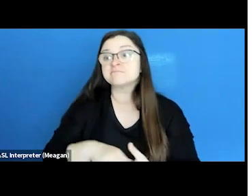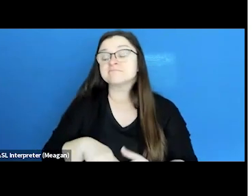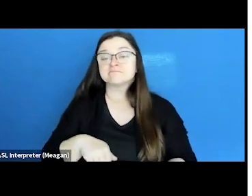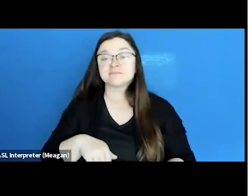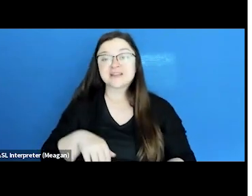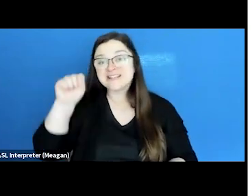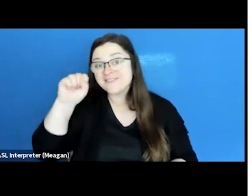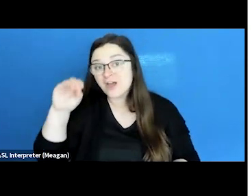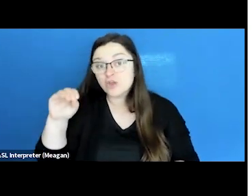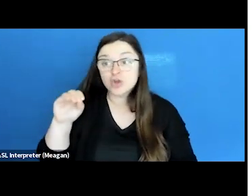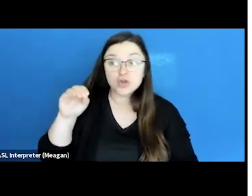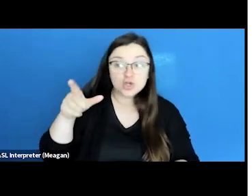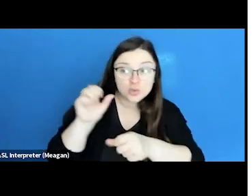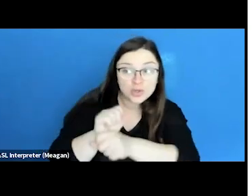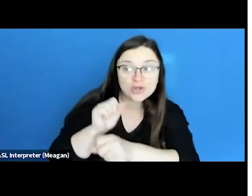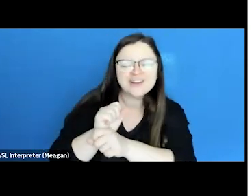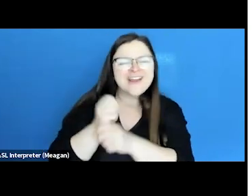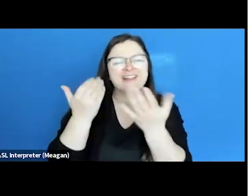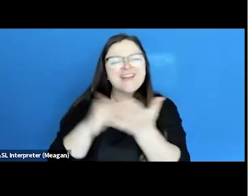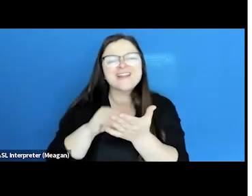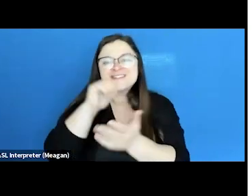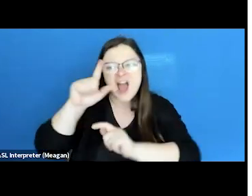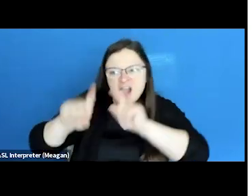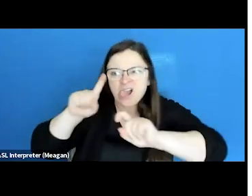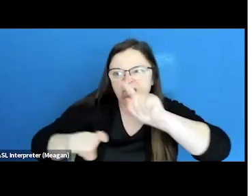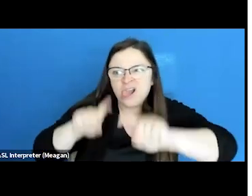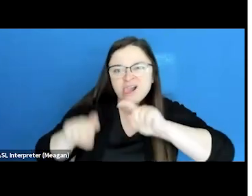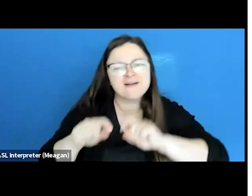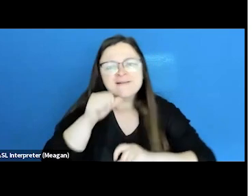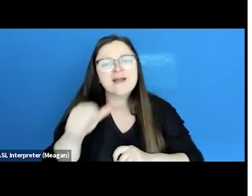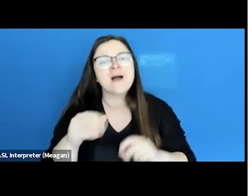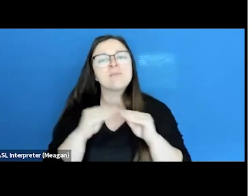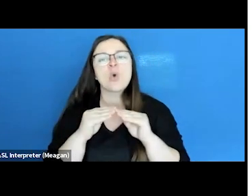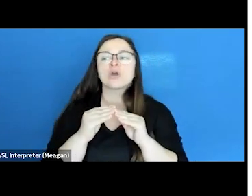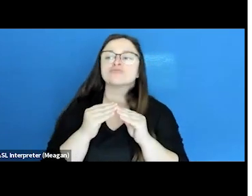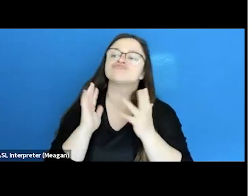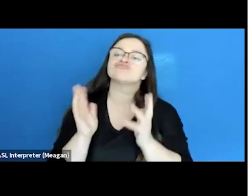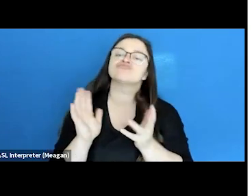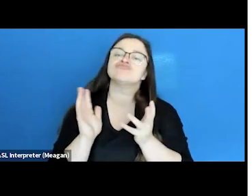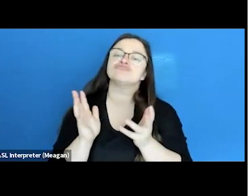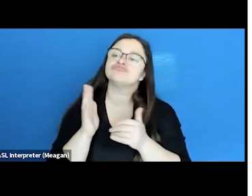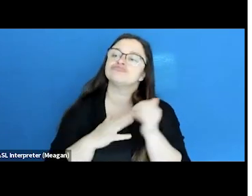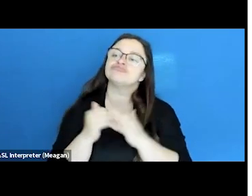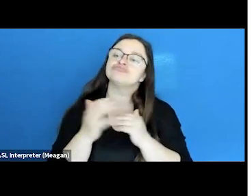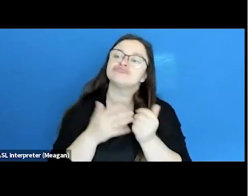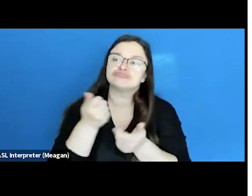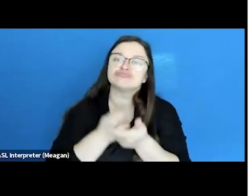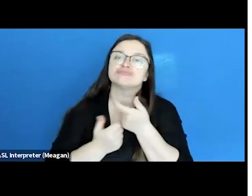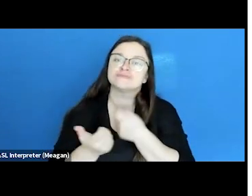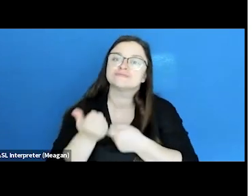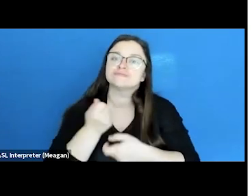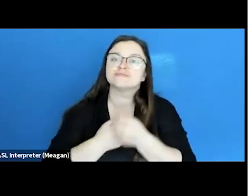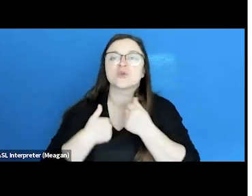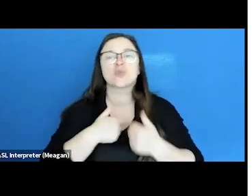this is not, again, in an interrogation mode. It's more of a conversation where the person can feel at ease. We're getting a lot of information about the